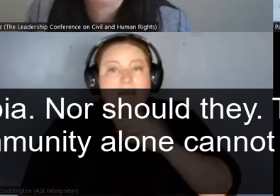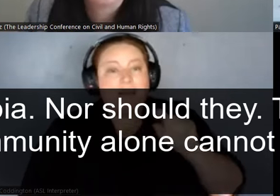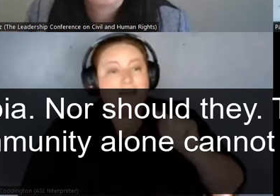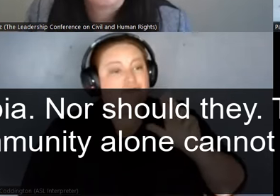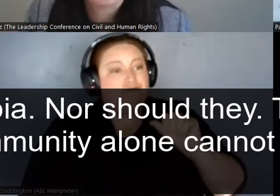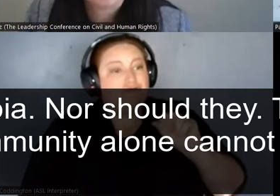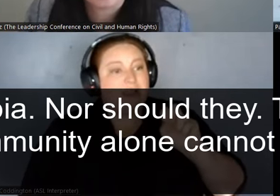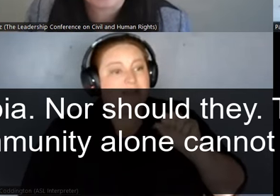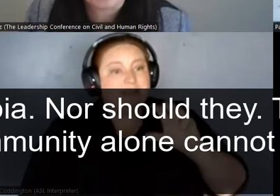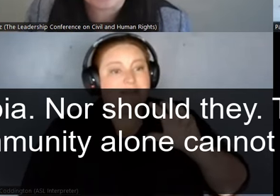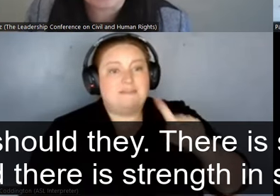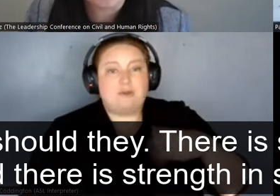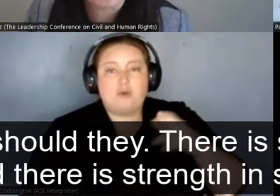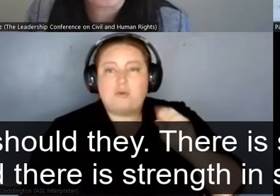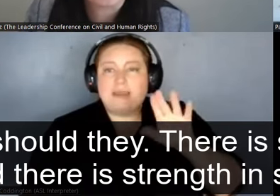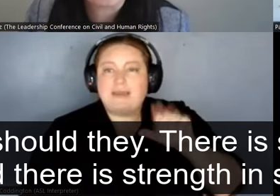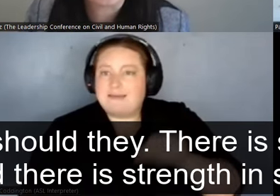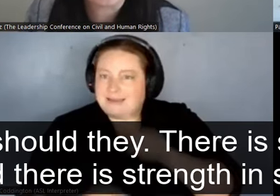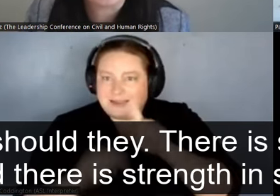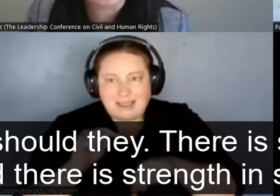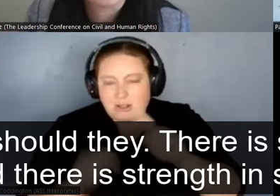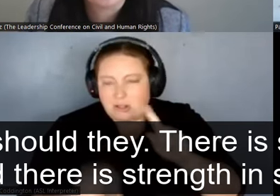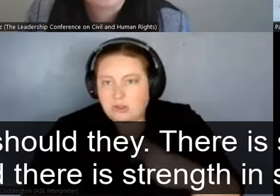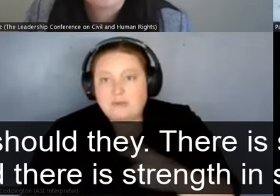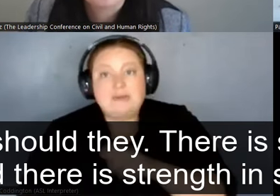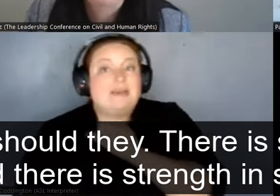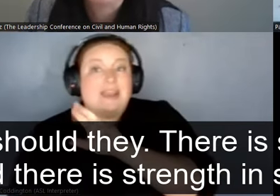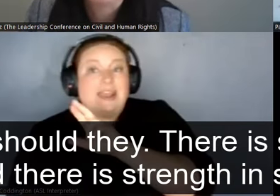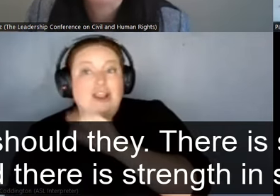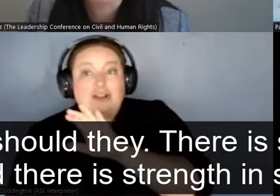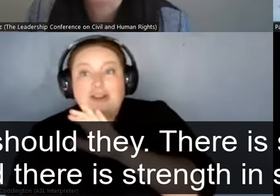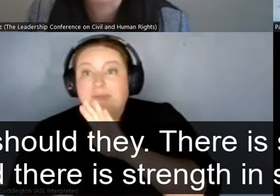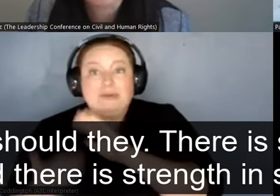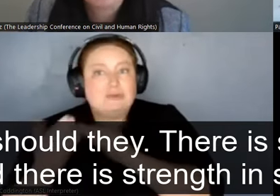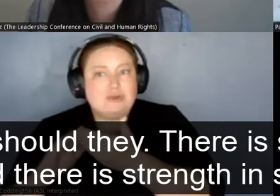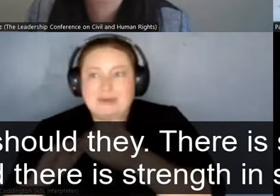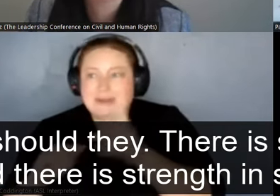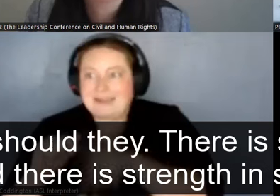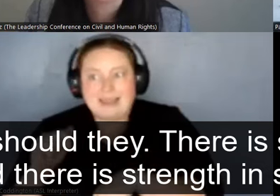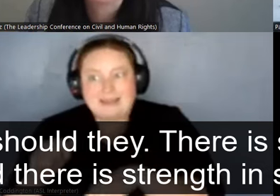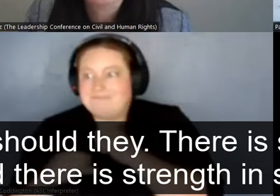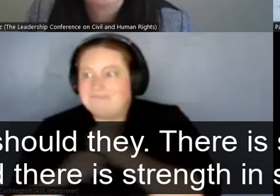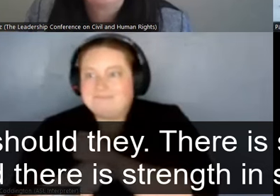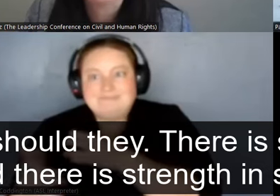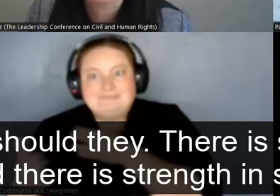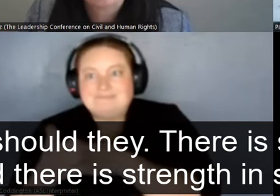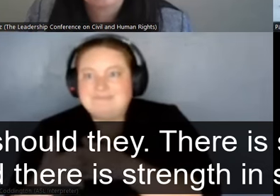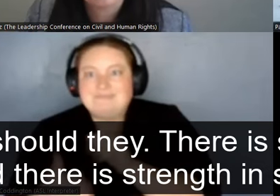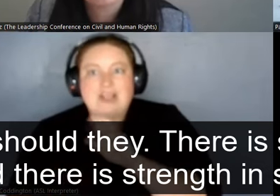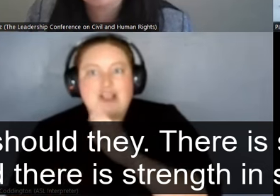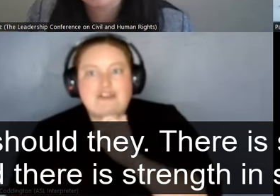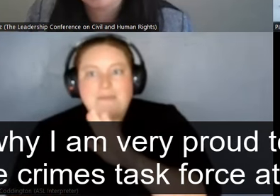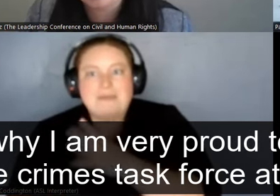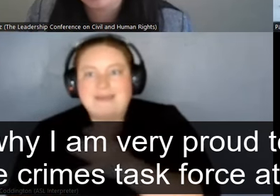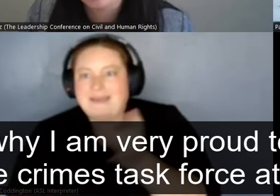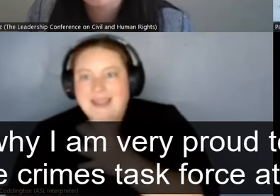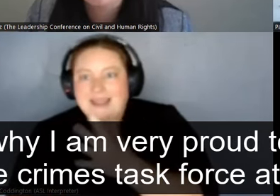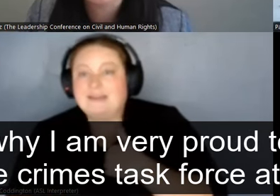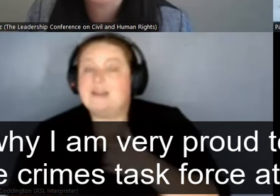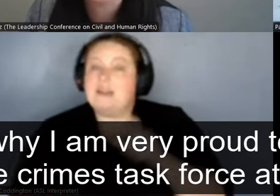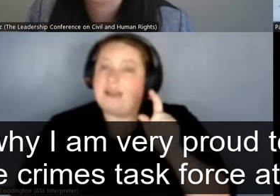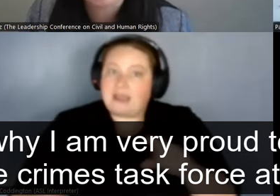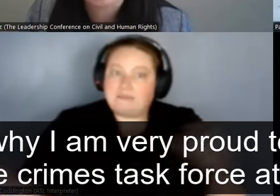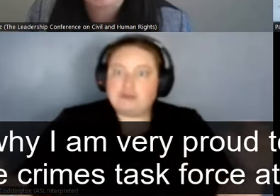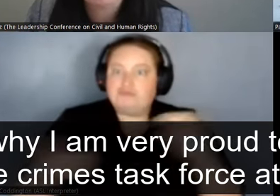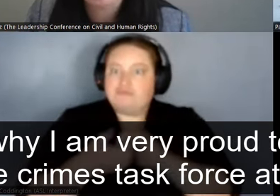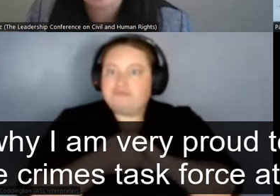alone cannot defeat anti-Arab bigotry, nor should they. There is strength in coalition and there is strength in solidarity.